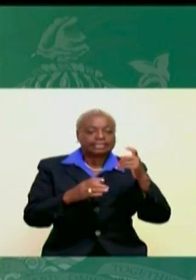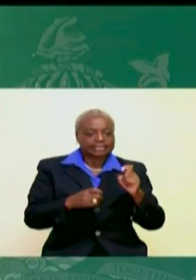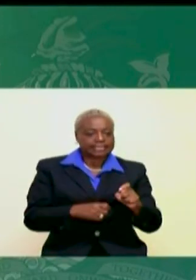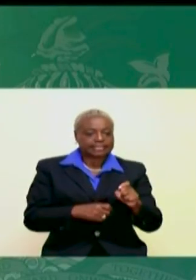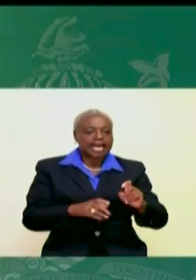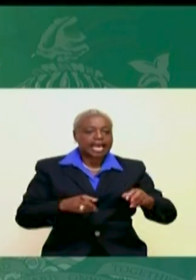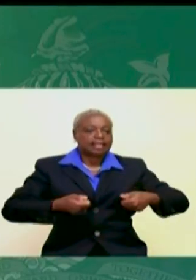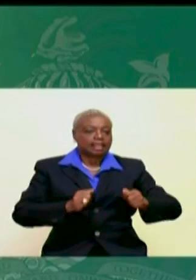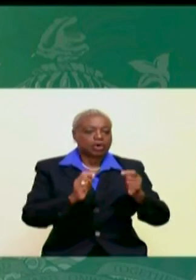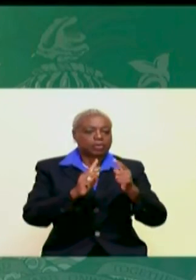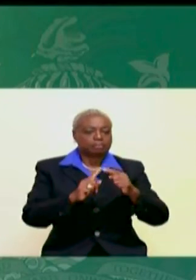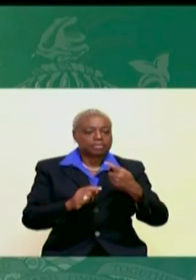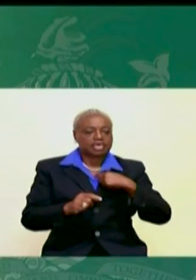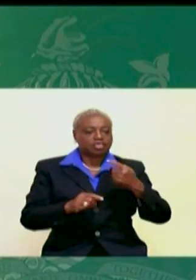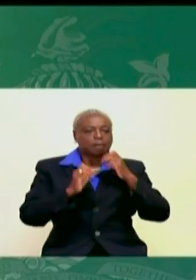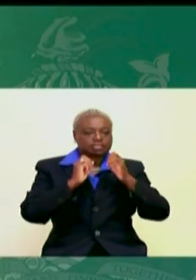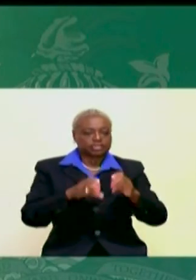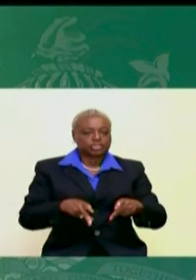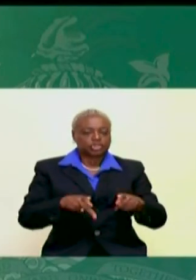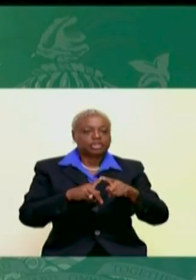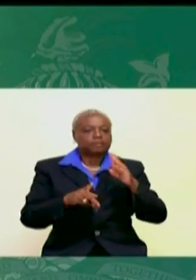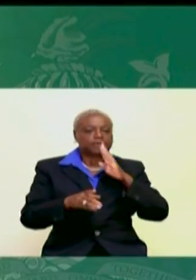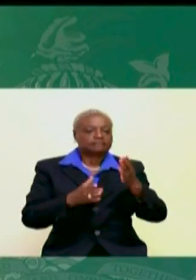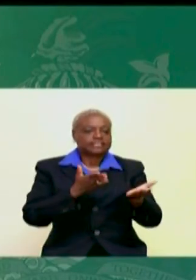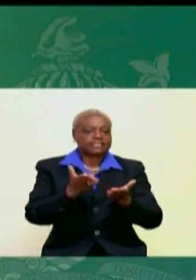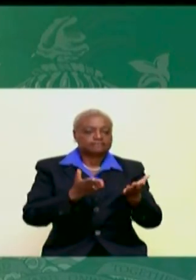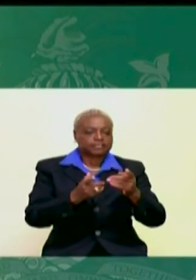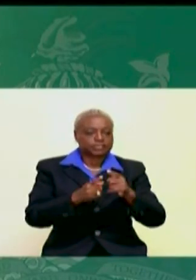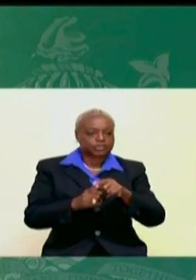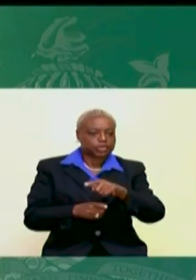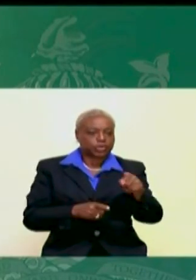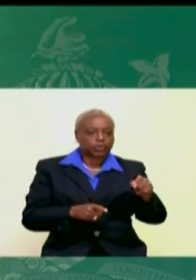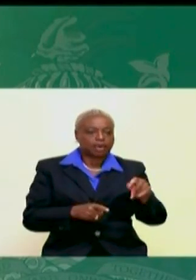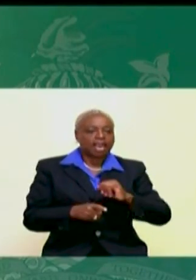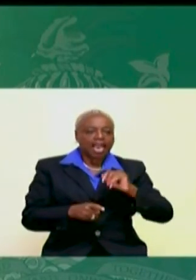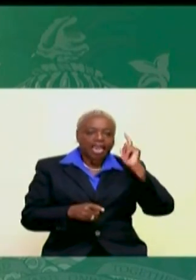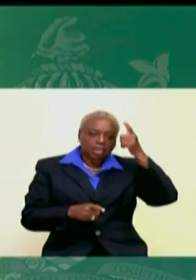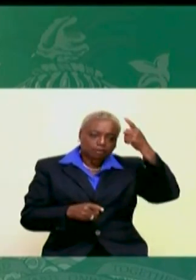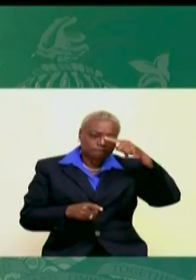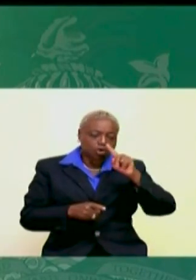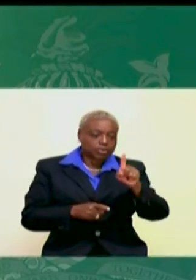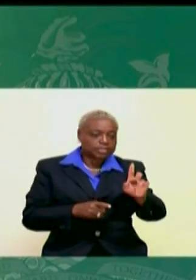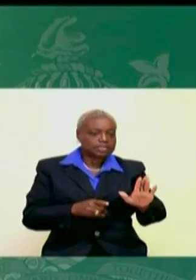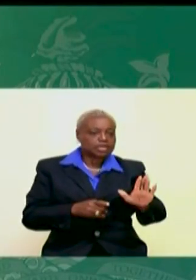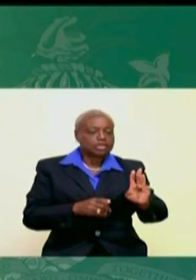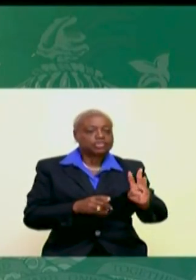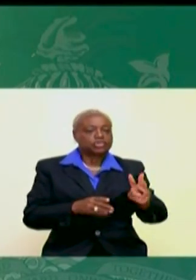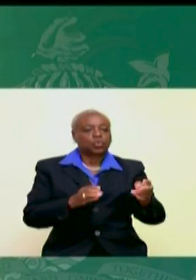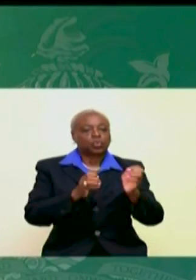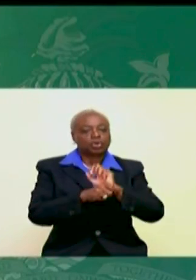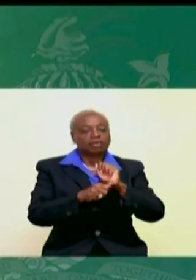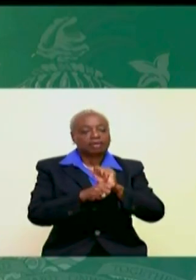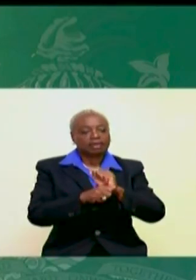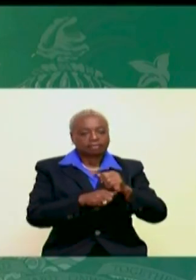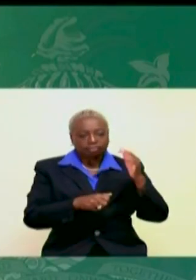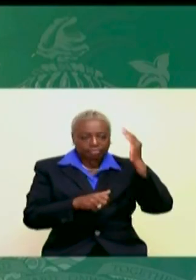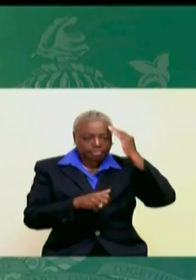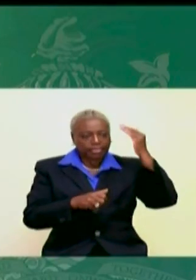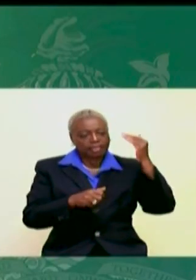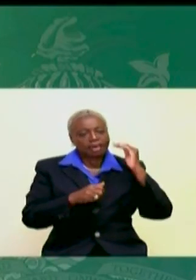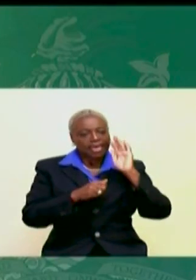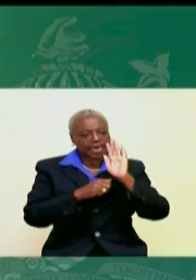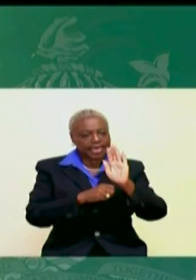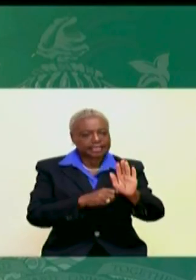the opportunity to be of service to you. I look forward to the work ahead, implement the approved